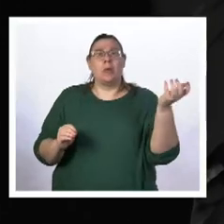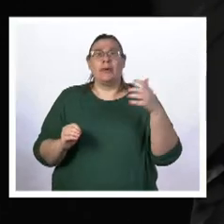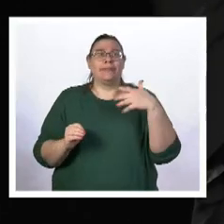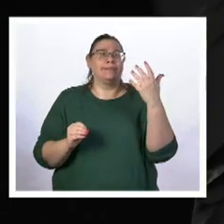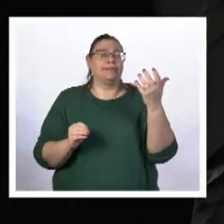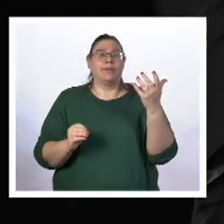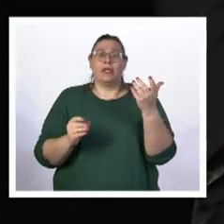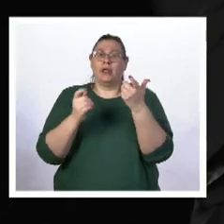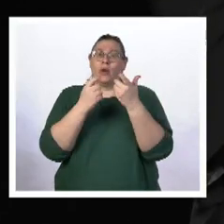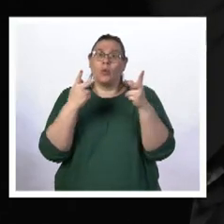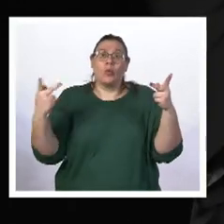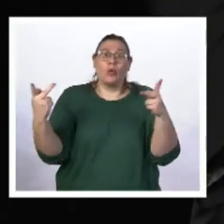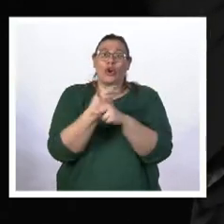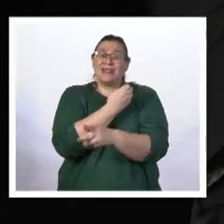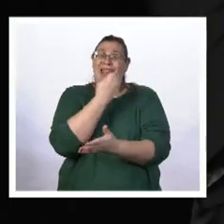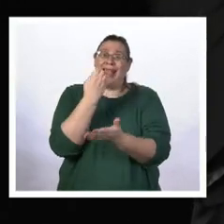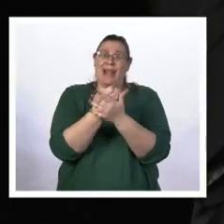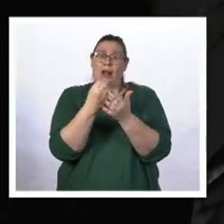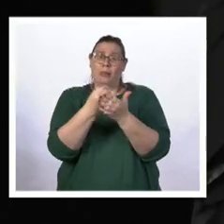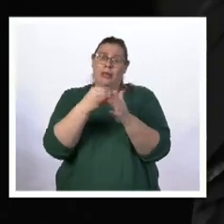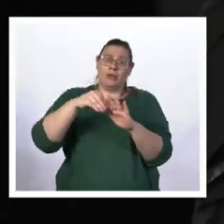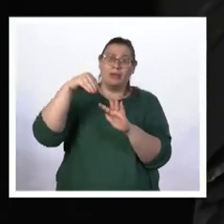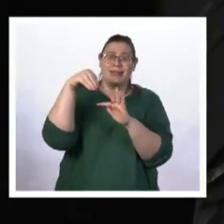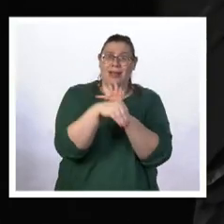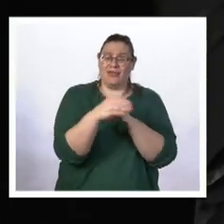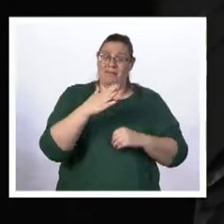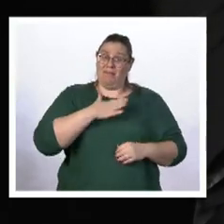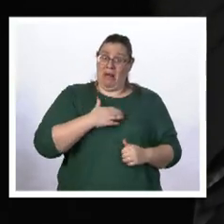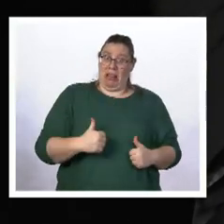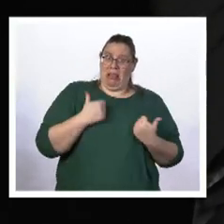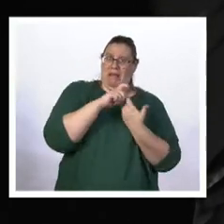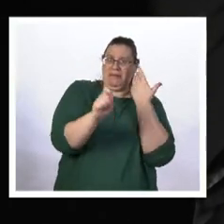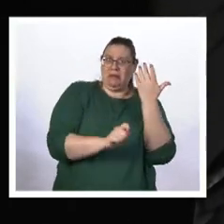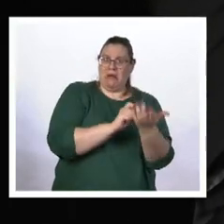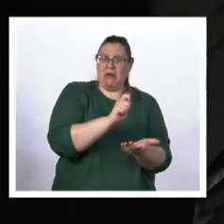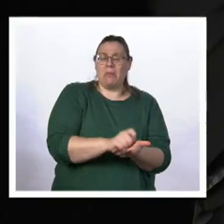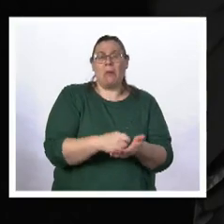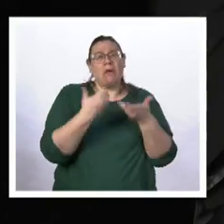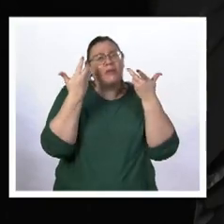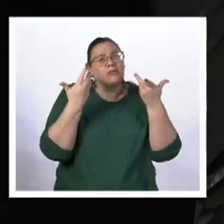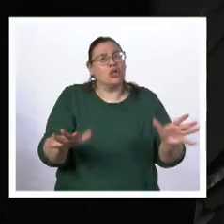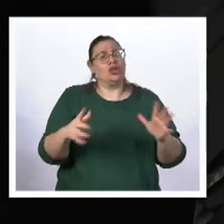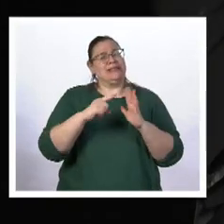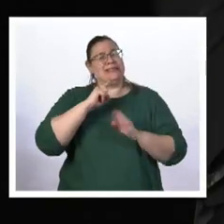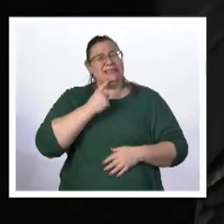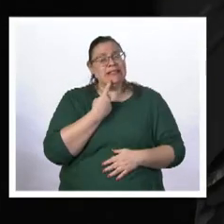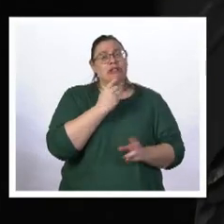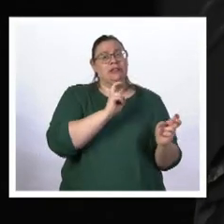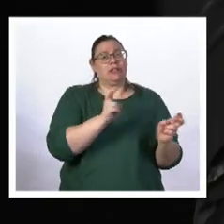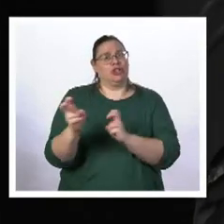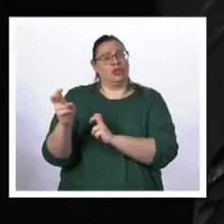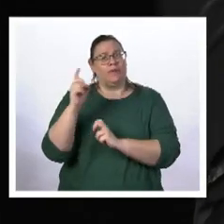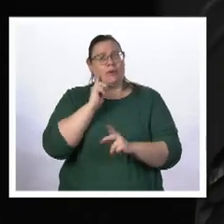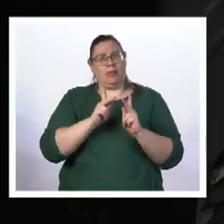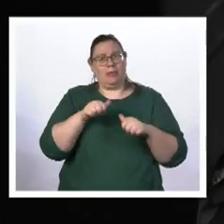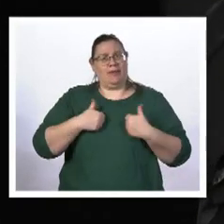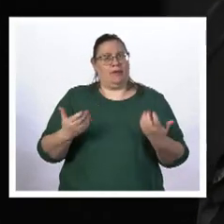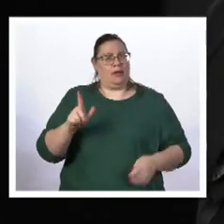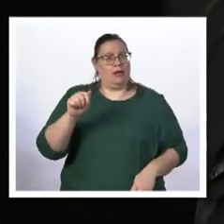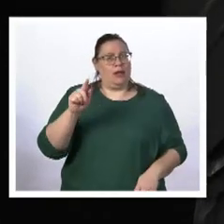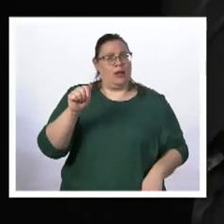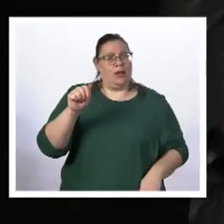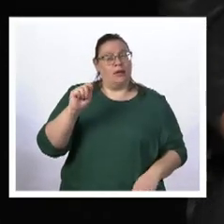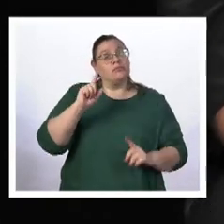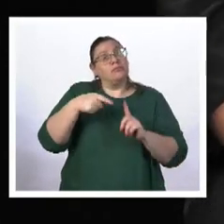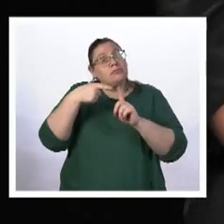greatest economic recession of my lifetime. And so this is already a serious issue for Angelenos, especially, you